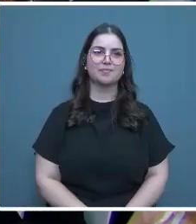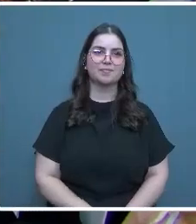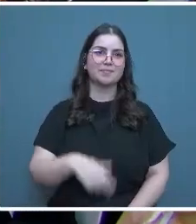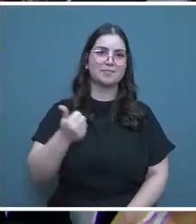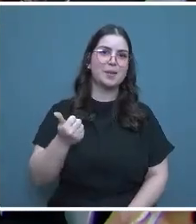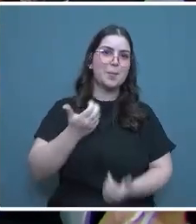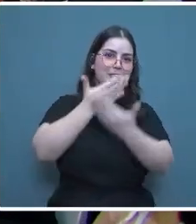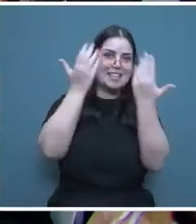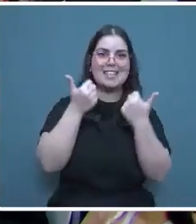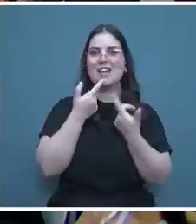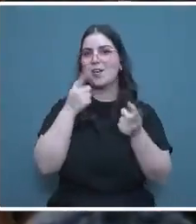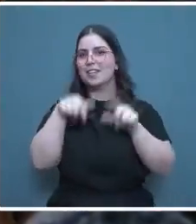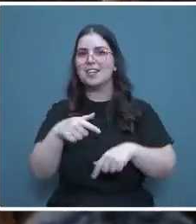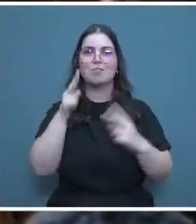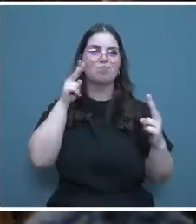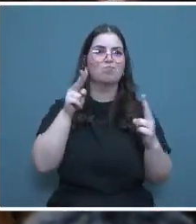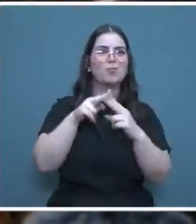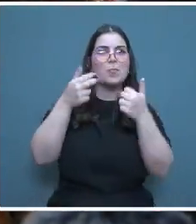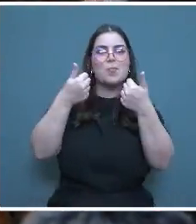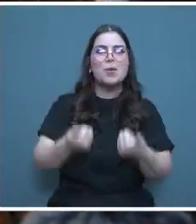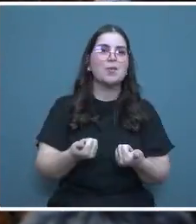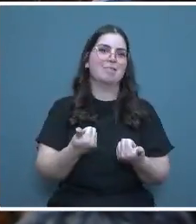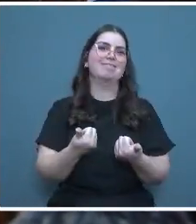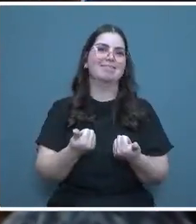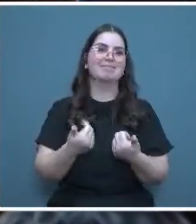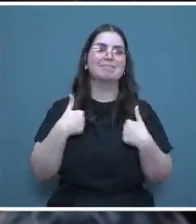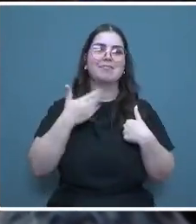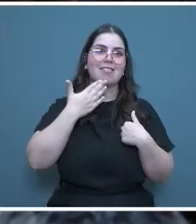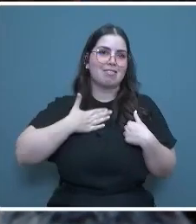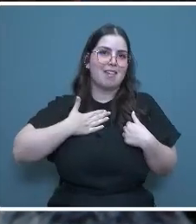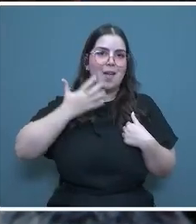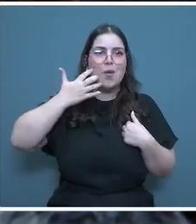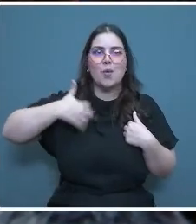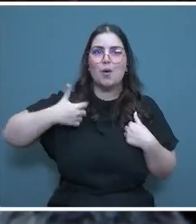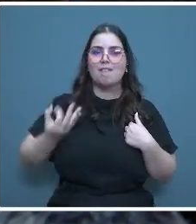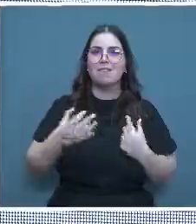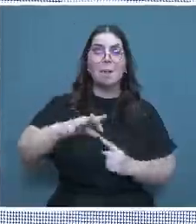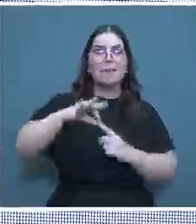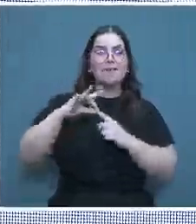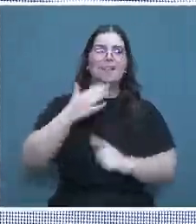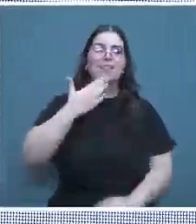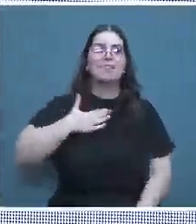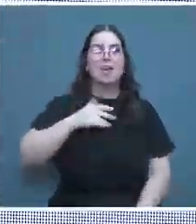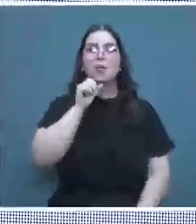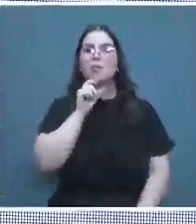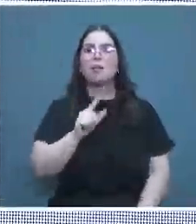Good morning again. Nice to meet you. It's actually an honor to have this opportunity